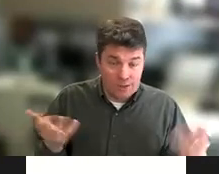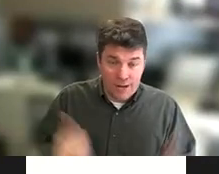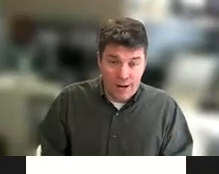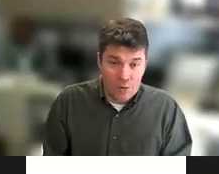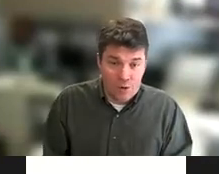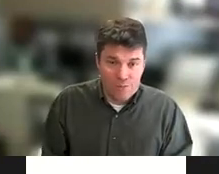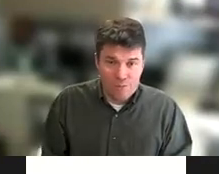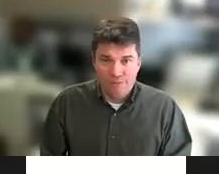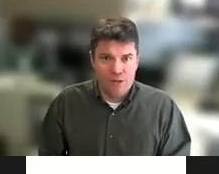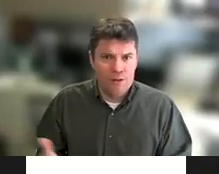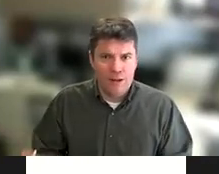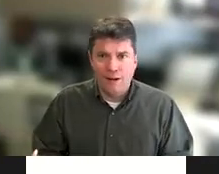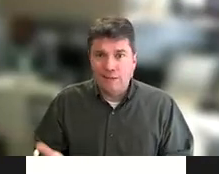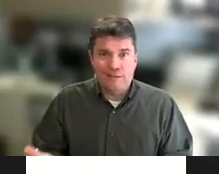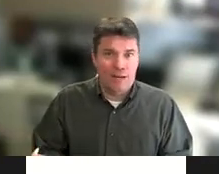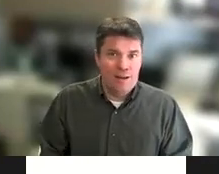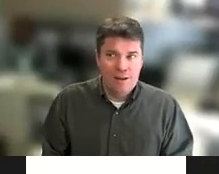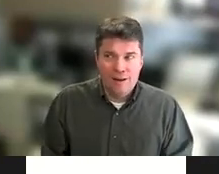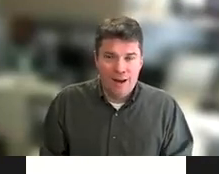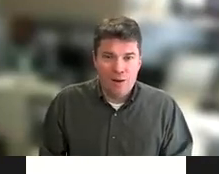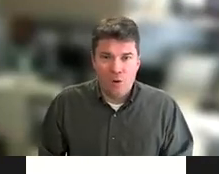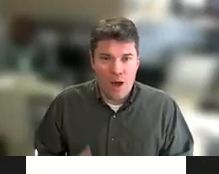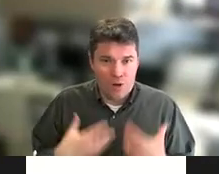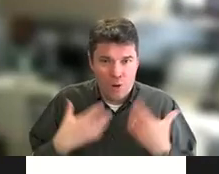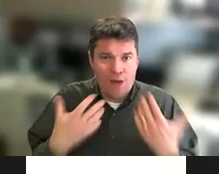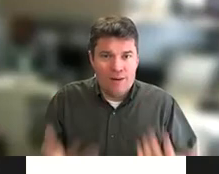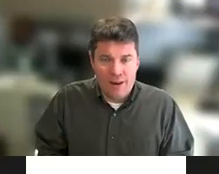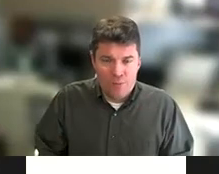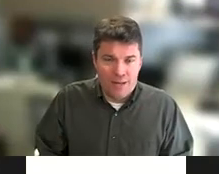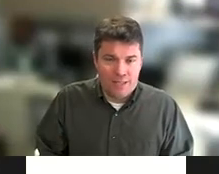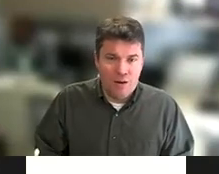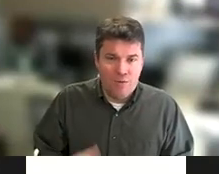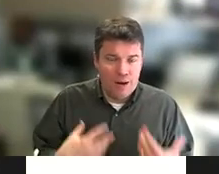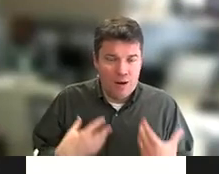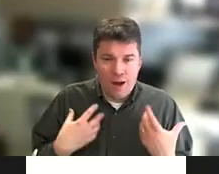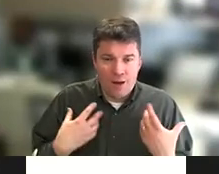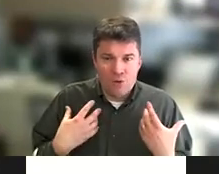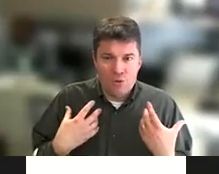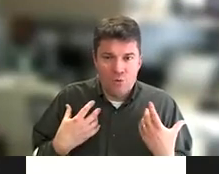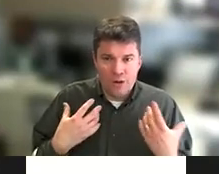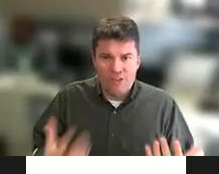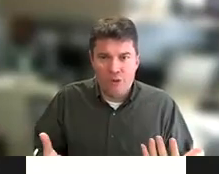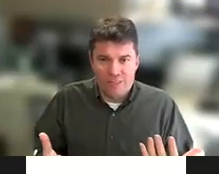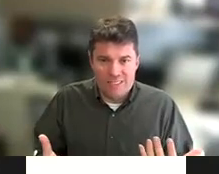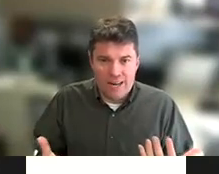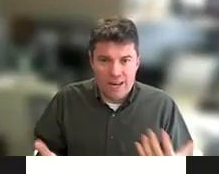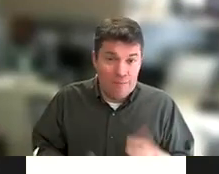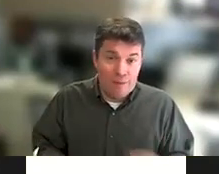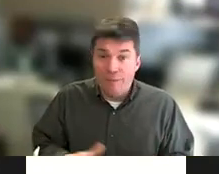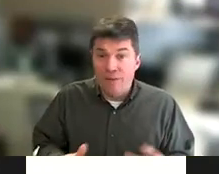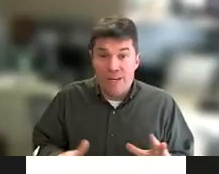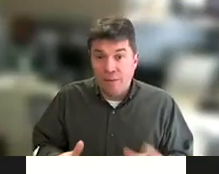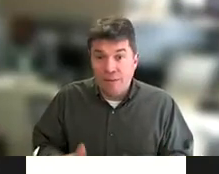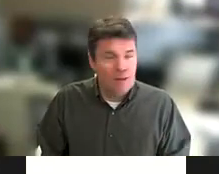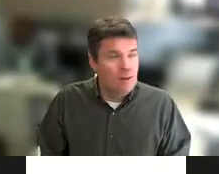hearing, may not know sign language, but feel like I don't know how to advocate for myself, or I don't know how to get the services I